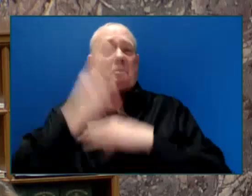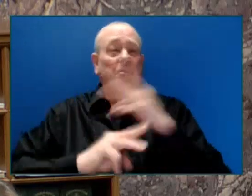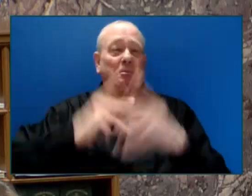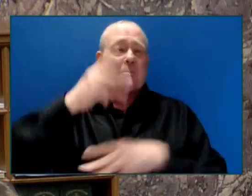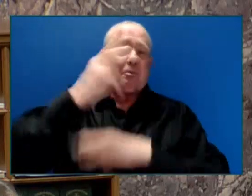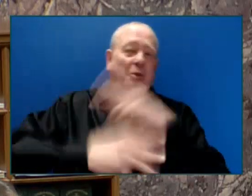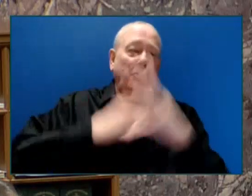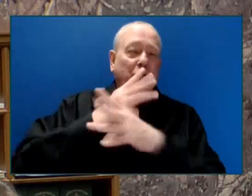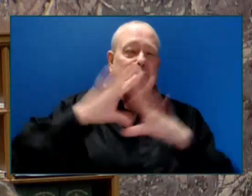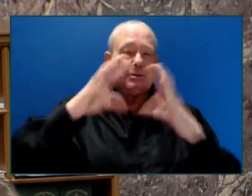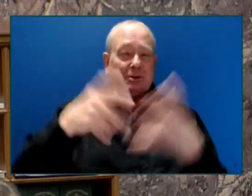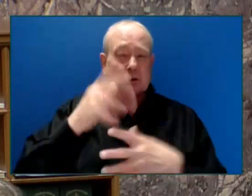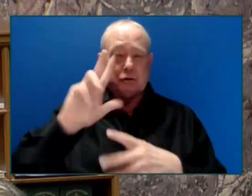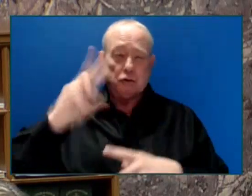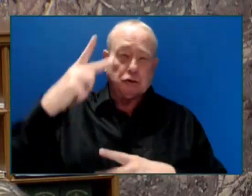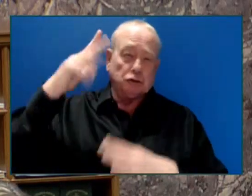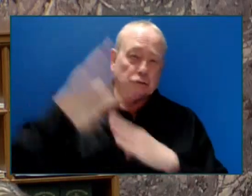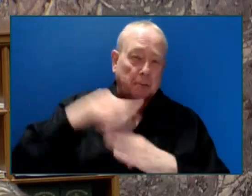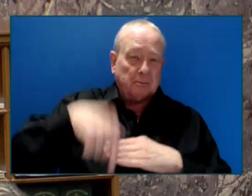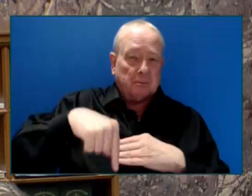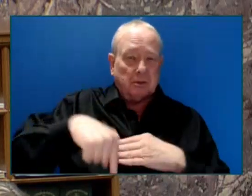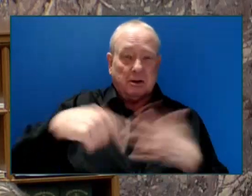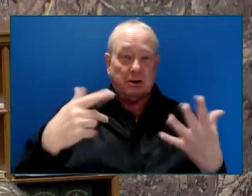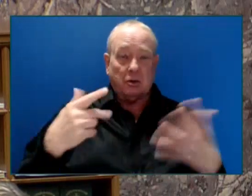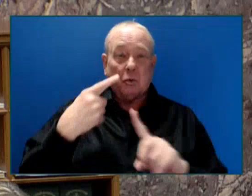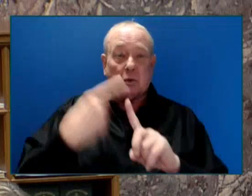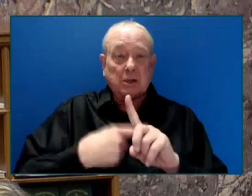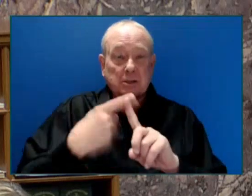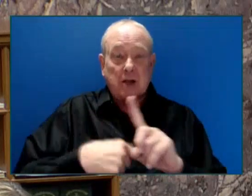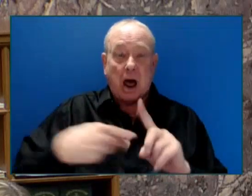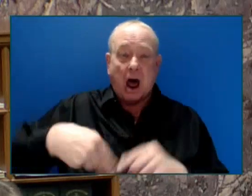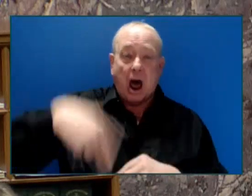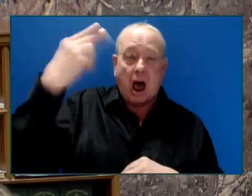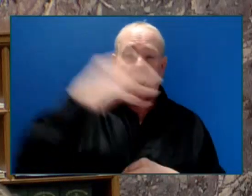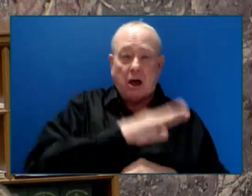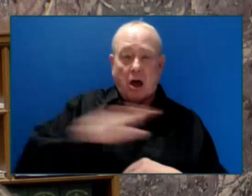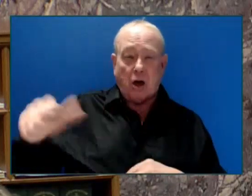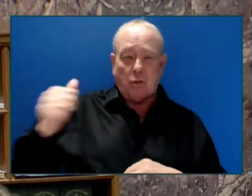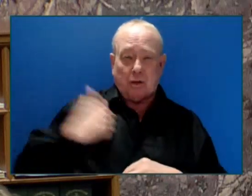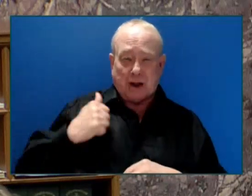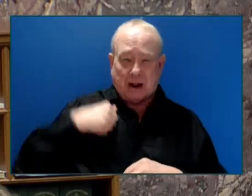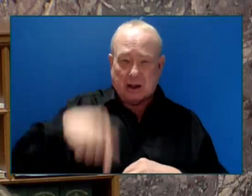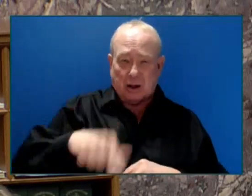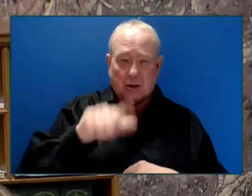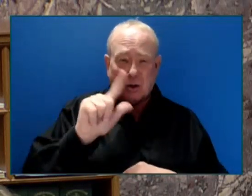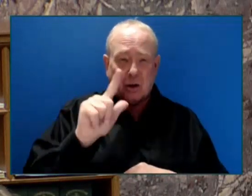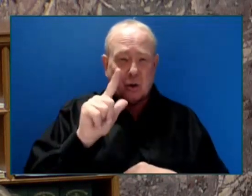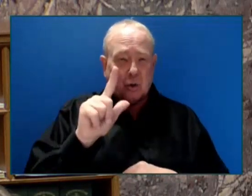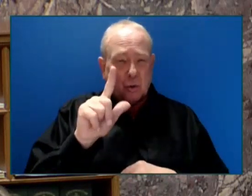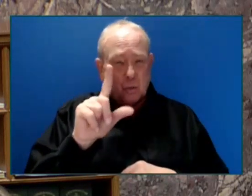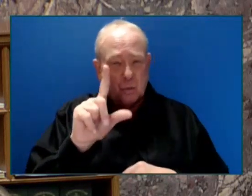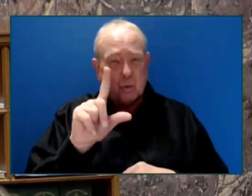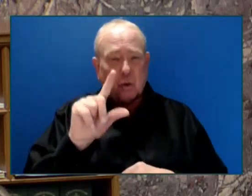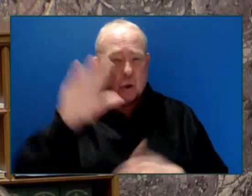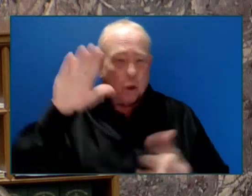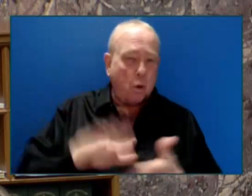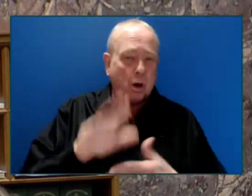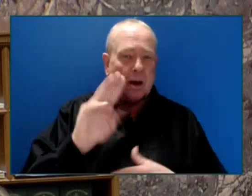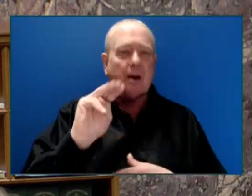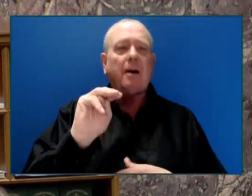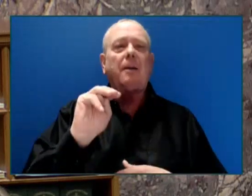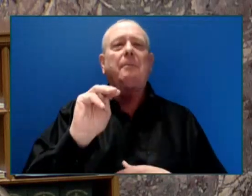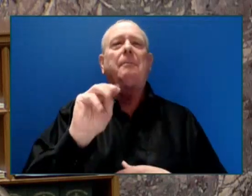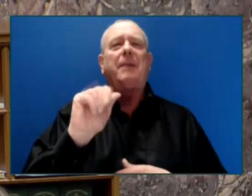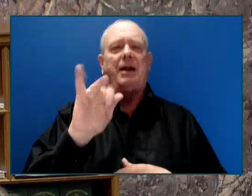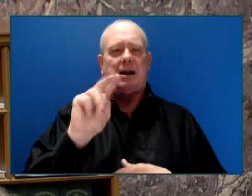here in the Lower Mainland of British Columbia. And instead of working with communities and saying, okay, let's establish the targets that allow